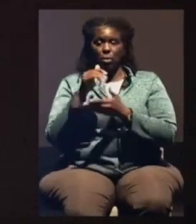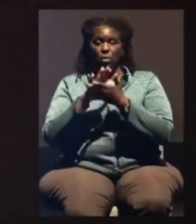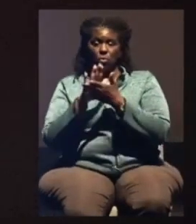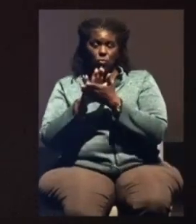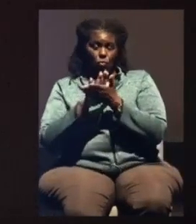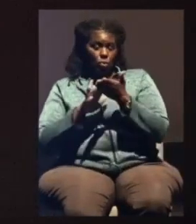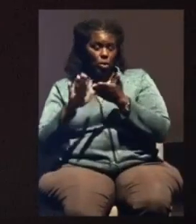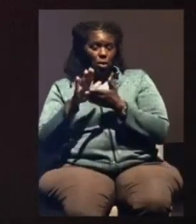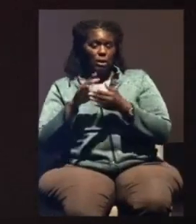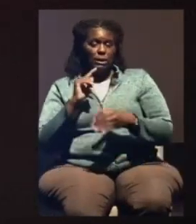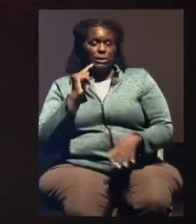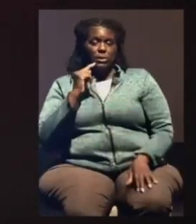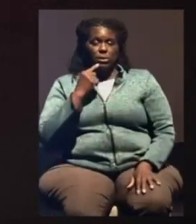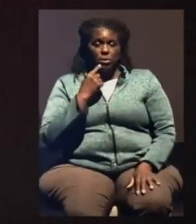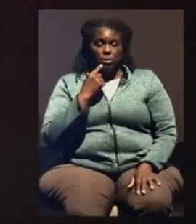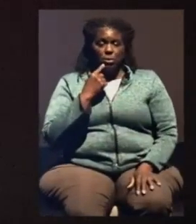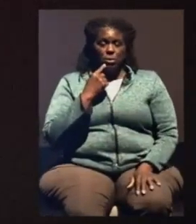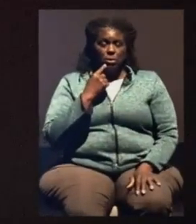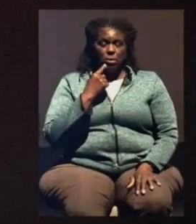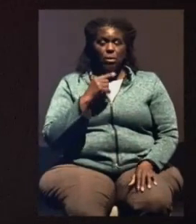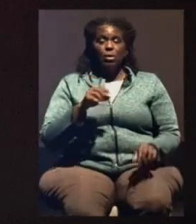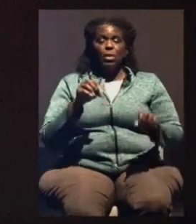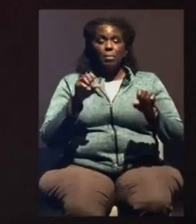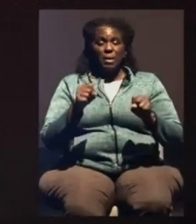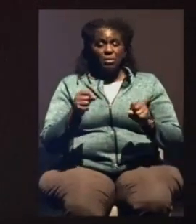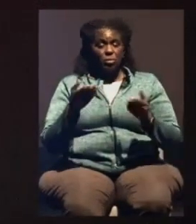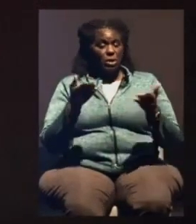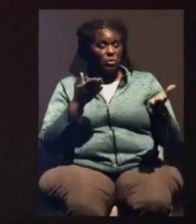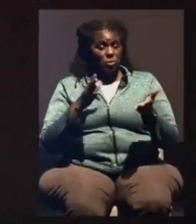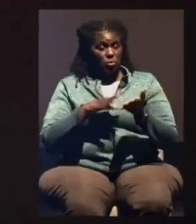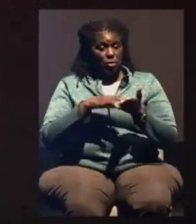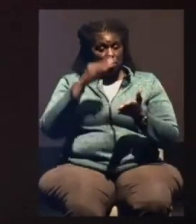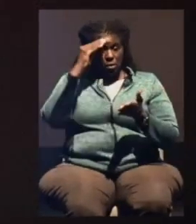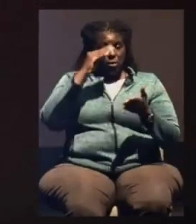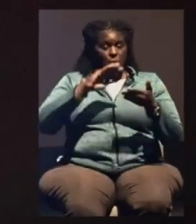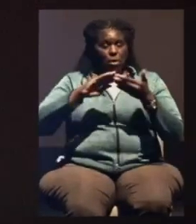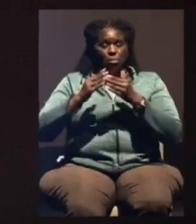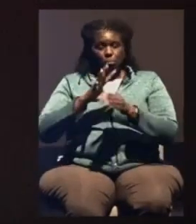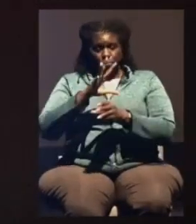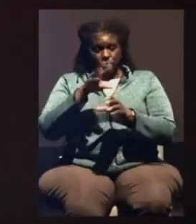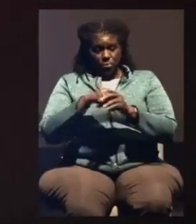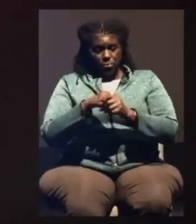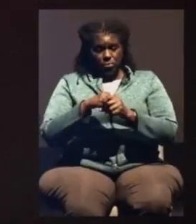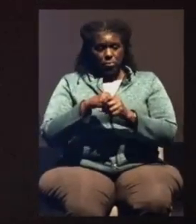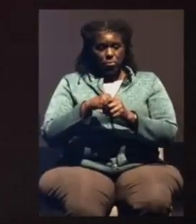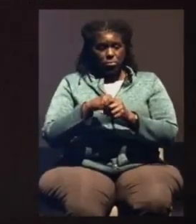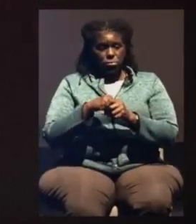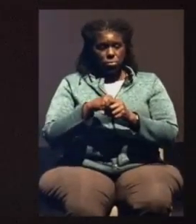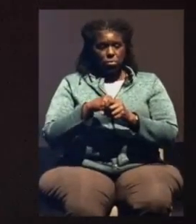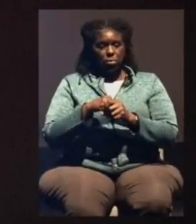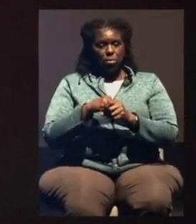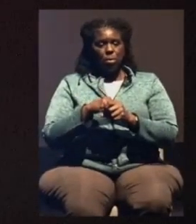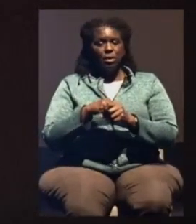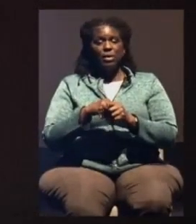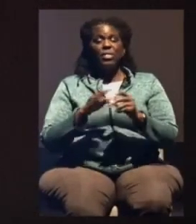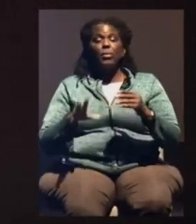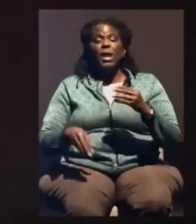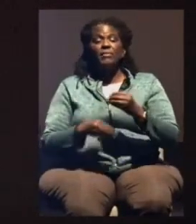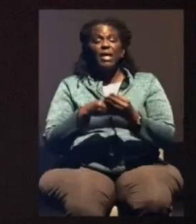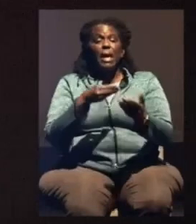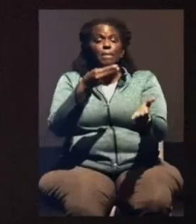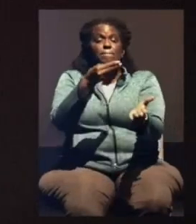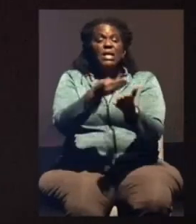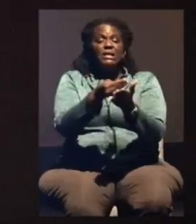about the potential of service learning and community engagement, they would have to put a little money behind it,